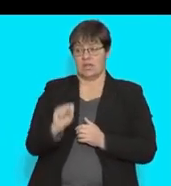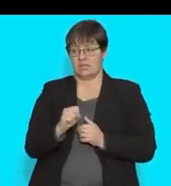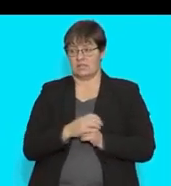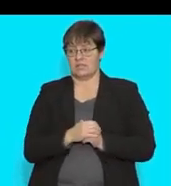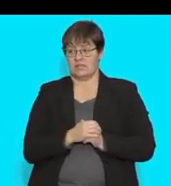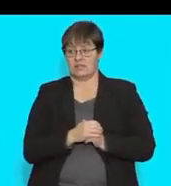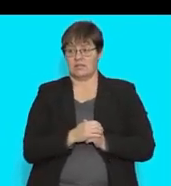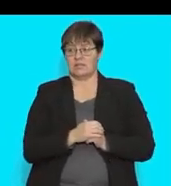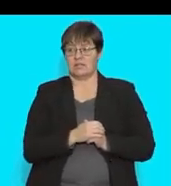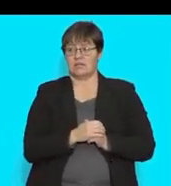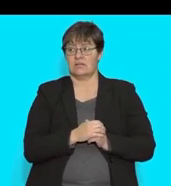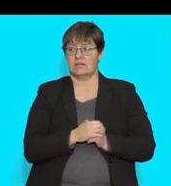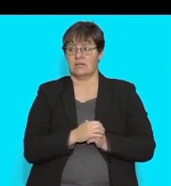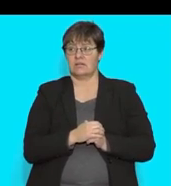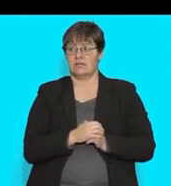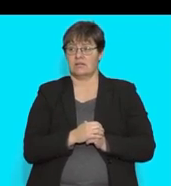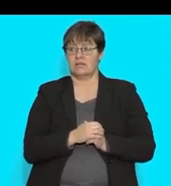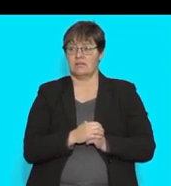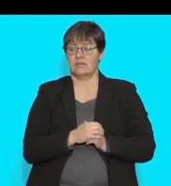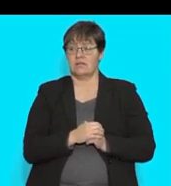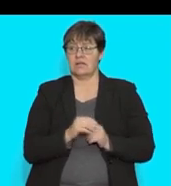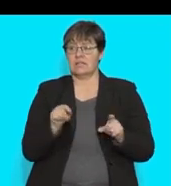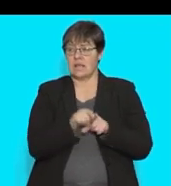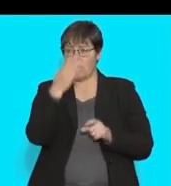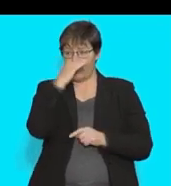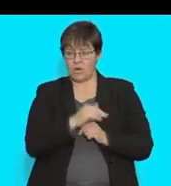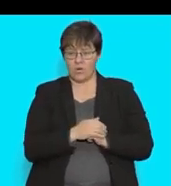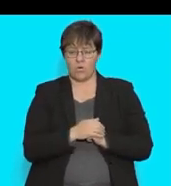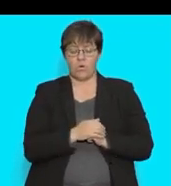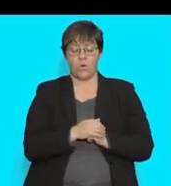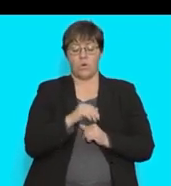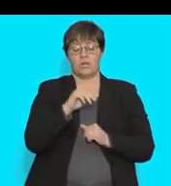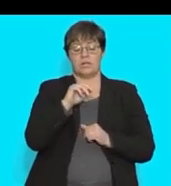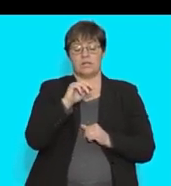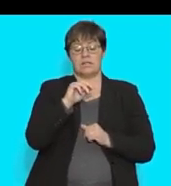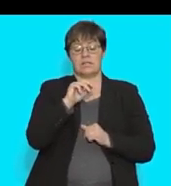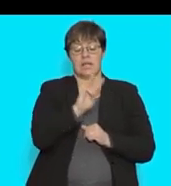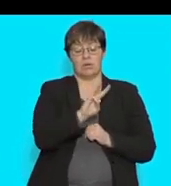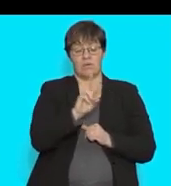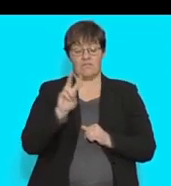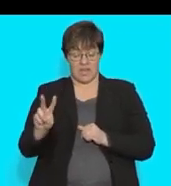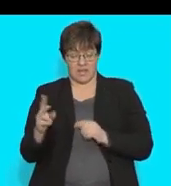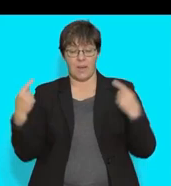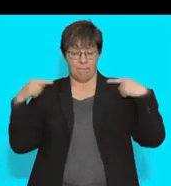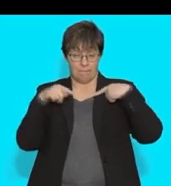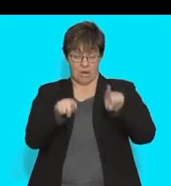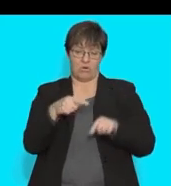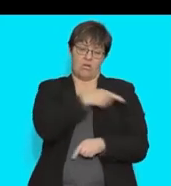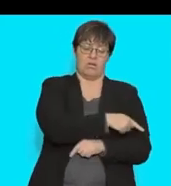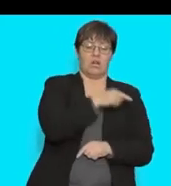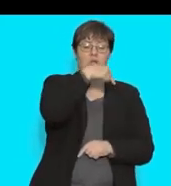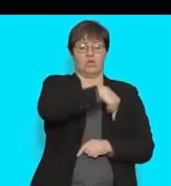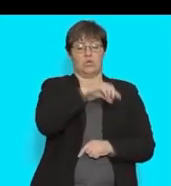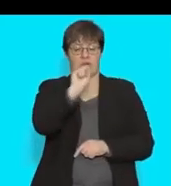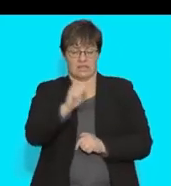QS, right? And we also know that WV is parallel